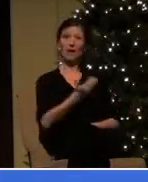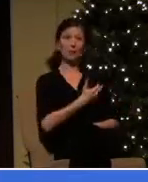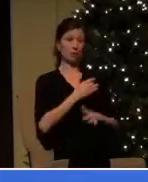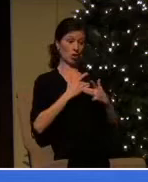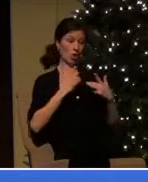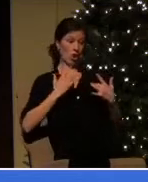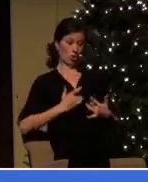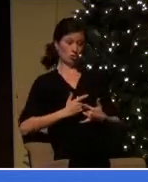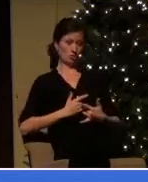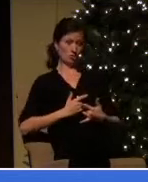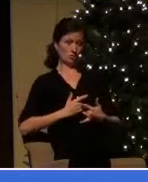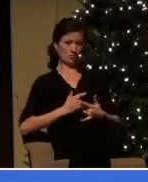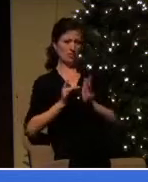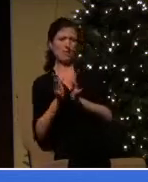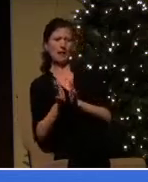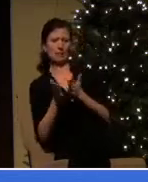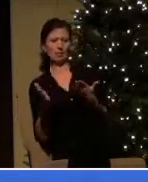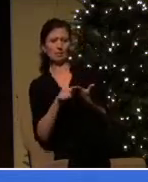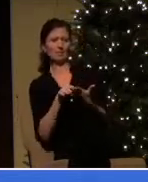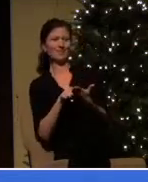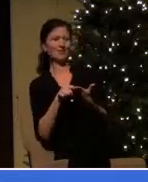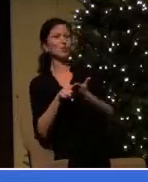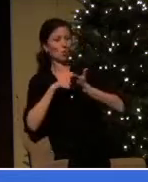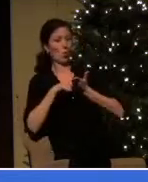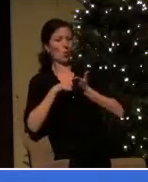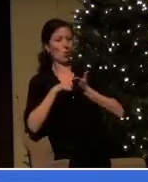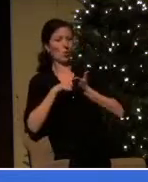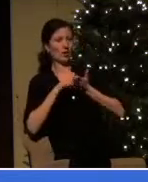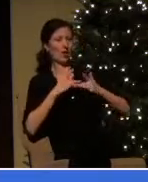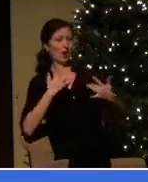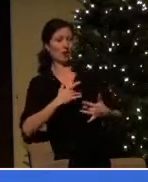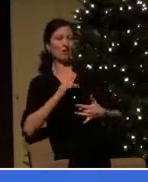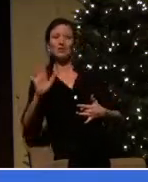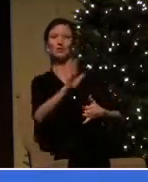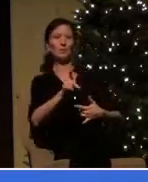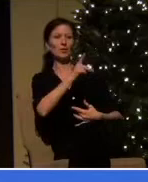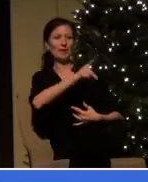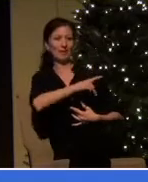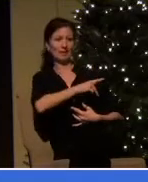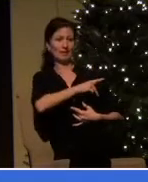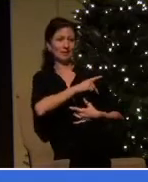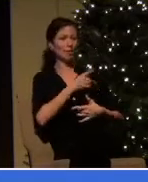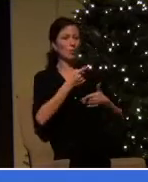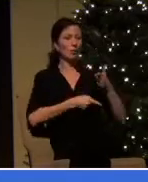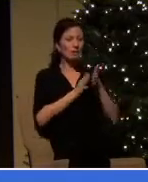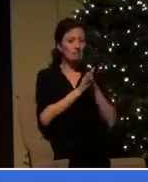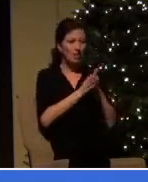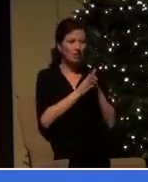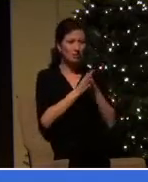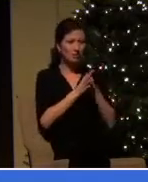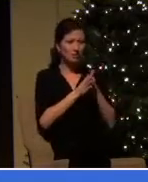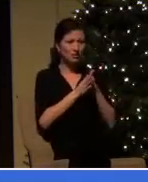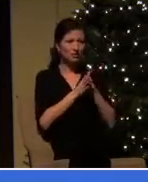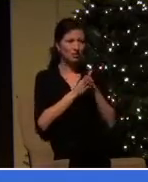in biblical language, is the seat of personality. It's the place of our passion. It's the